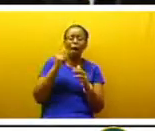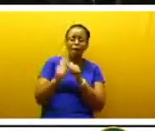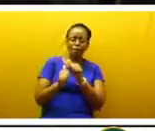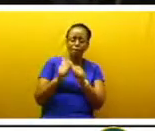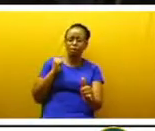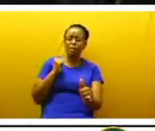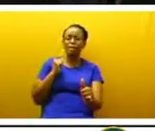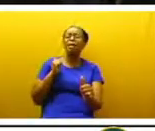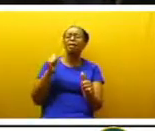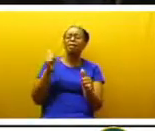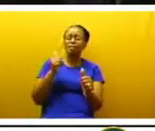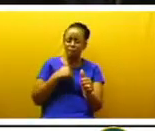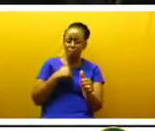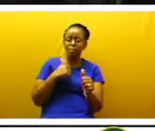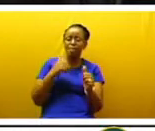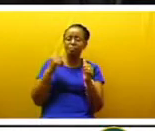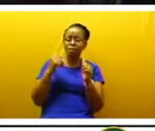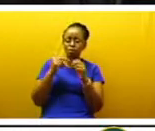of Independence.